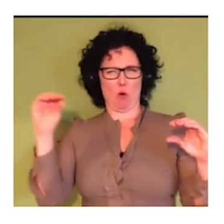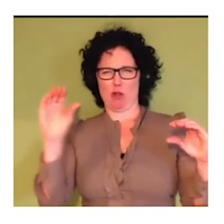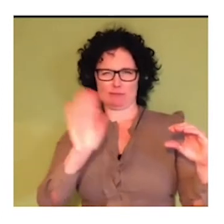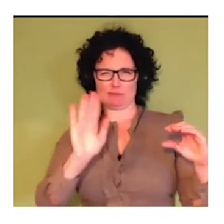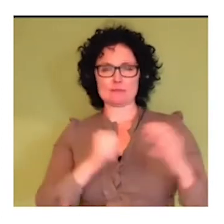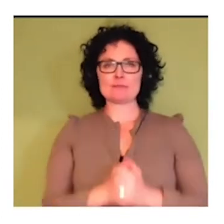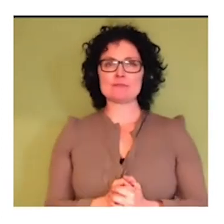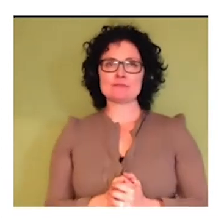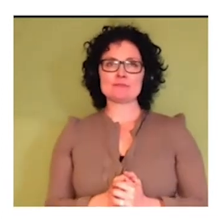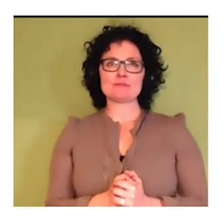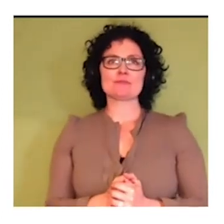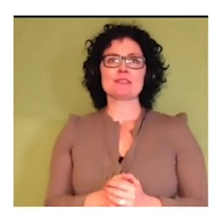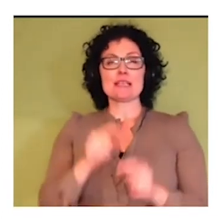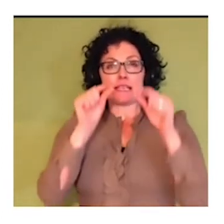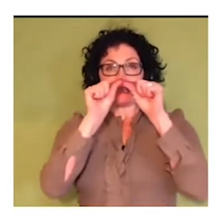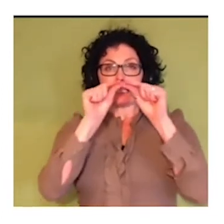left aligned.